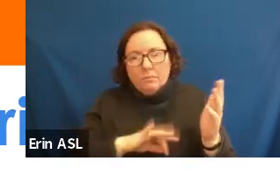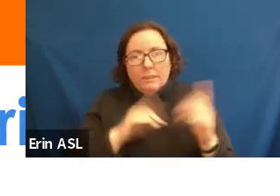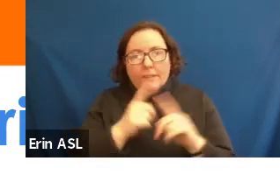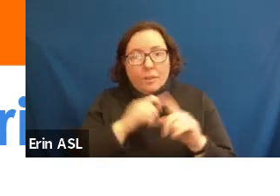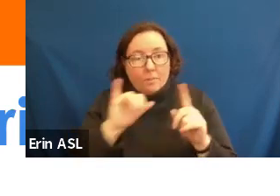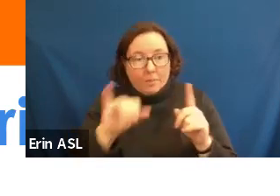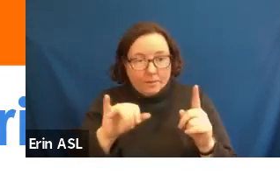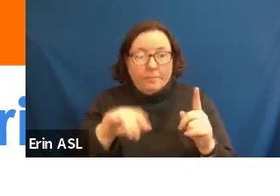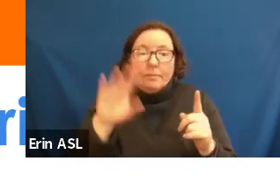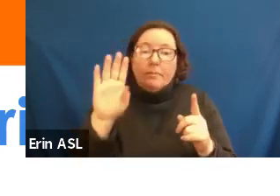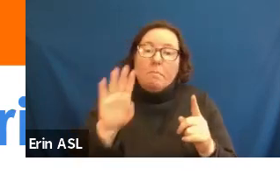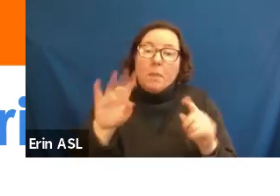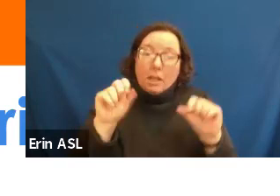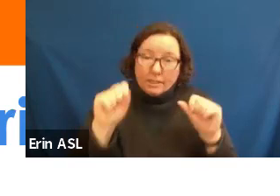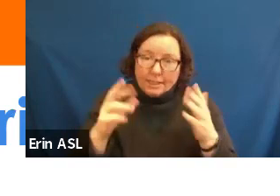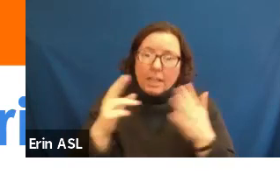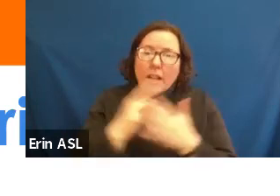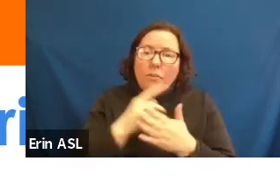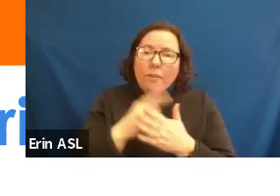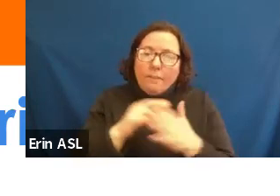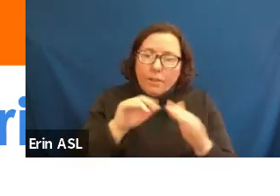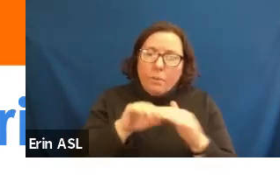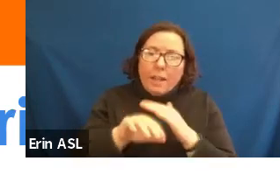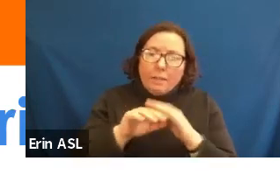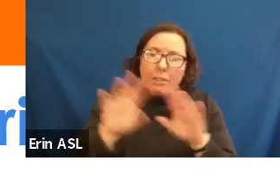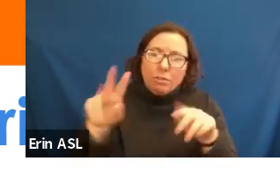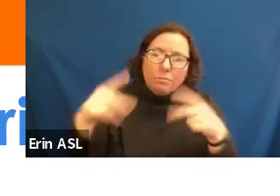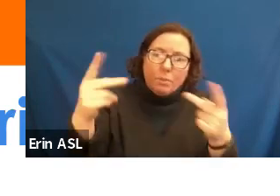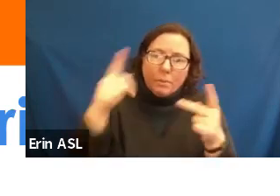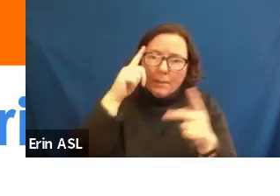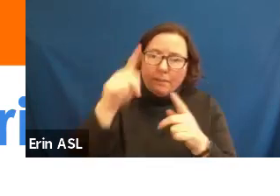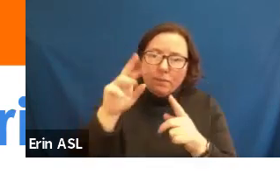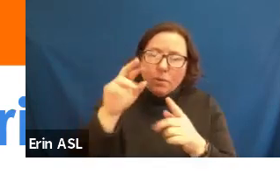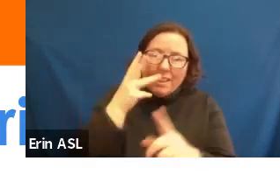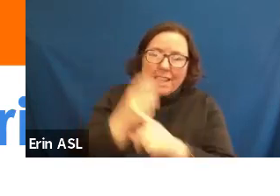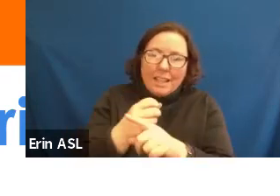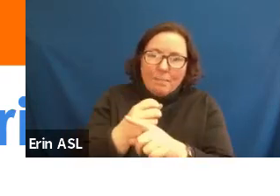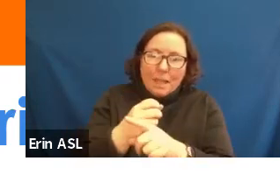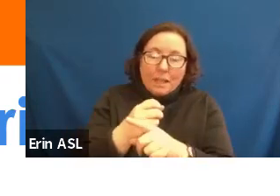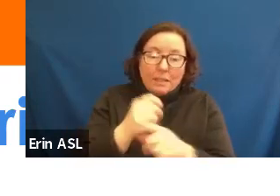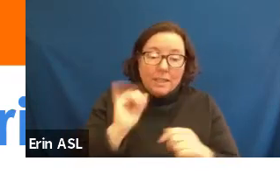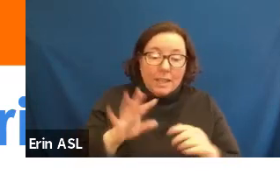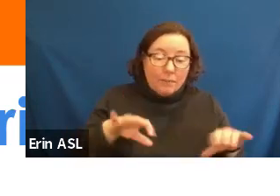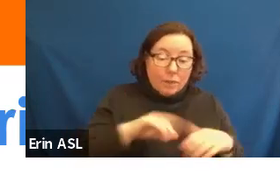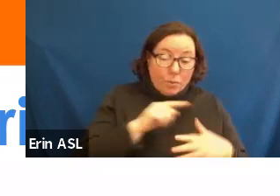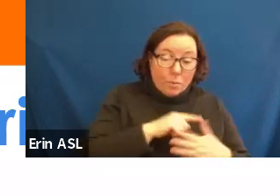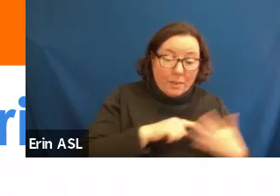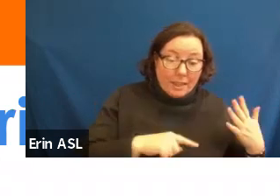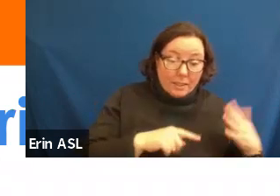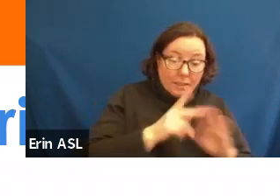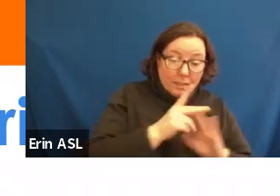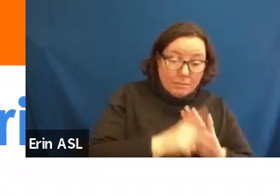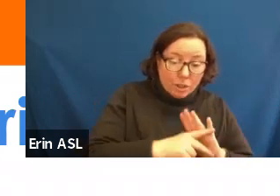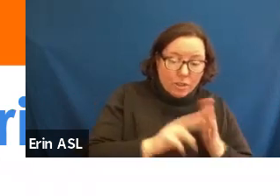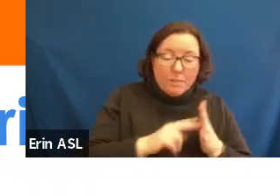Boston can review admissions proposals for racial impact impact on racial diversity.